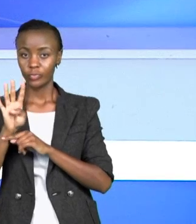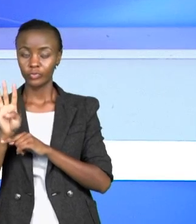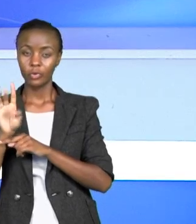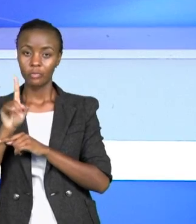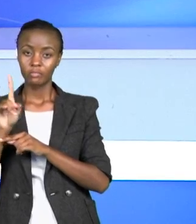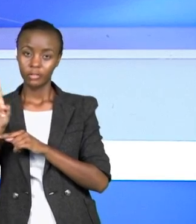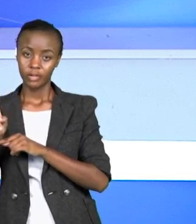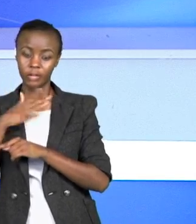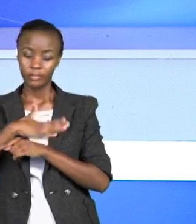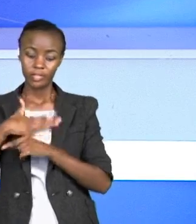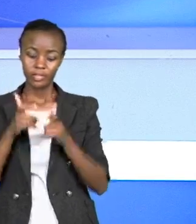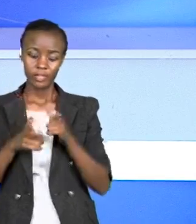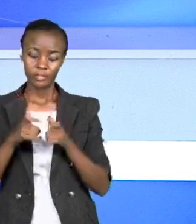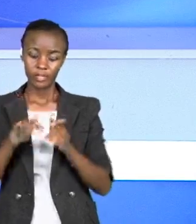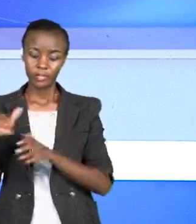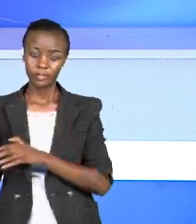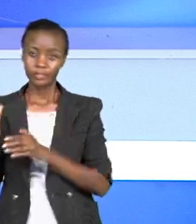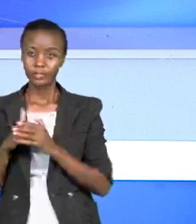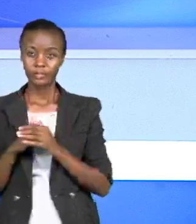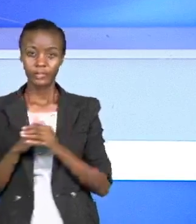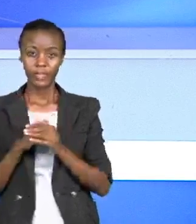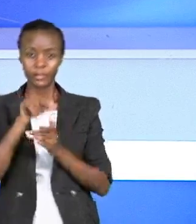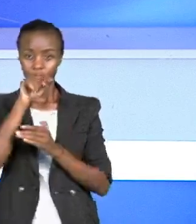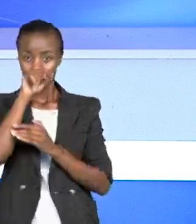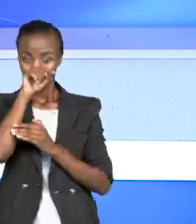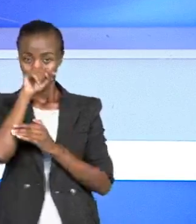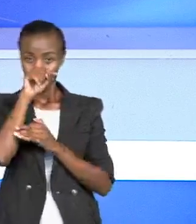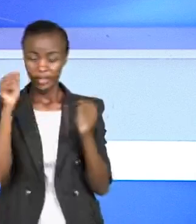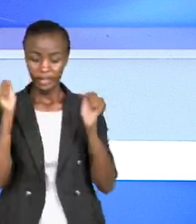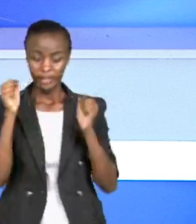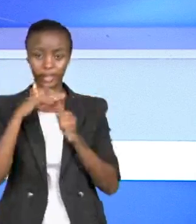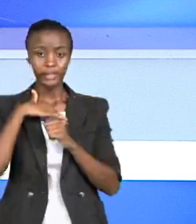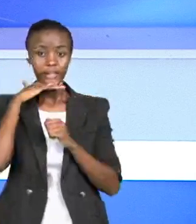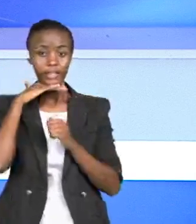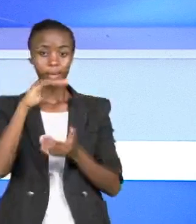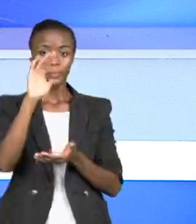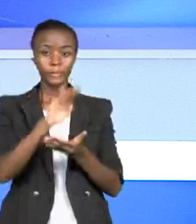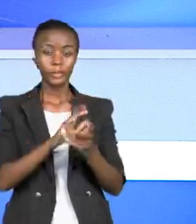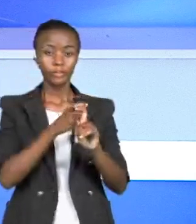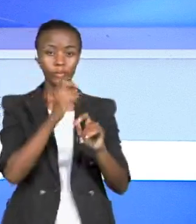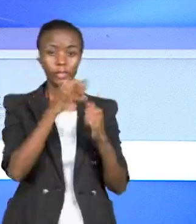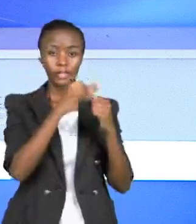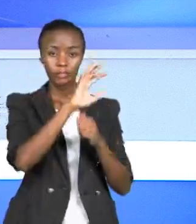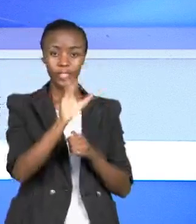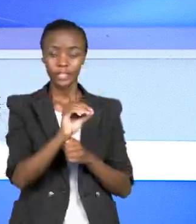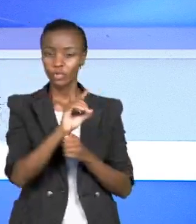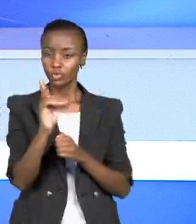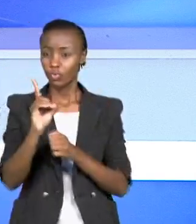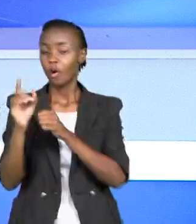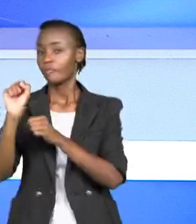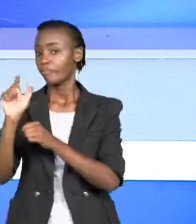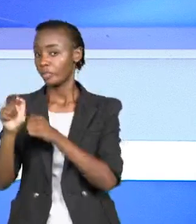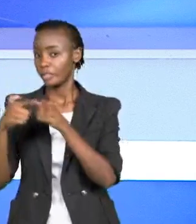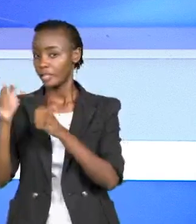Malaria prevalence rate has reduced from 8% to 5.6% since the last survey was conducted 3 years ago. According to the Ministry